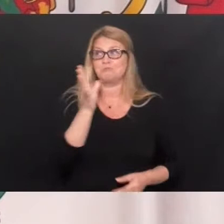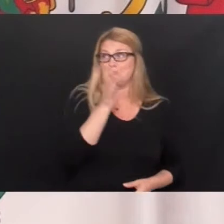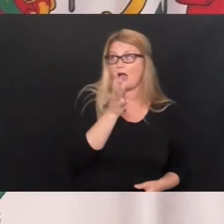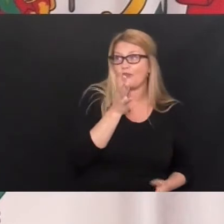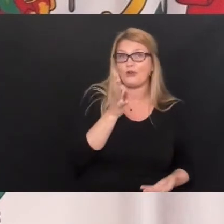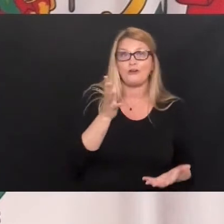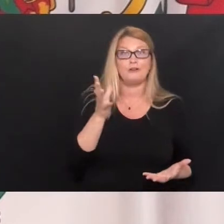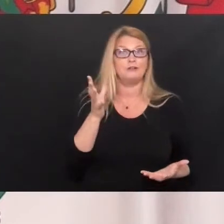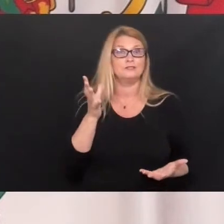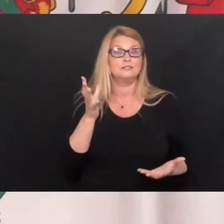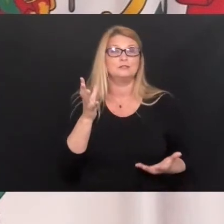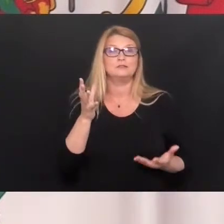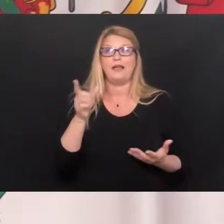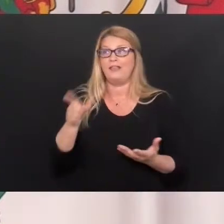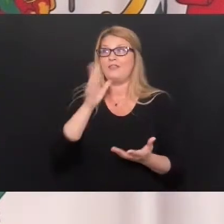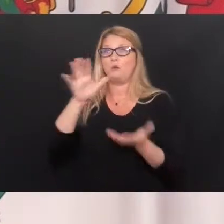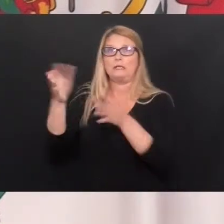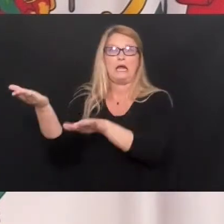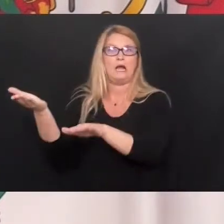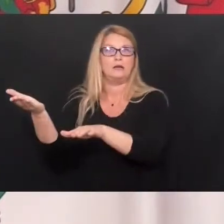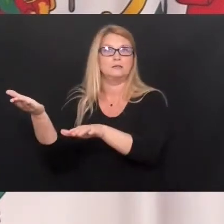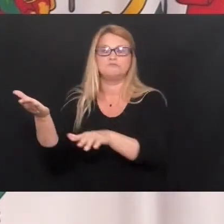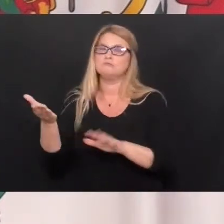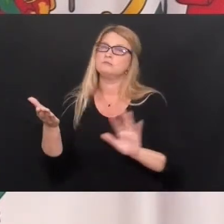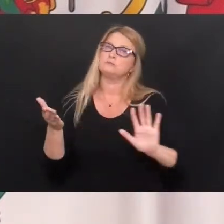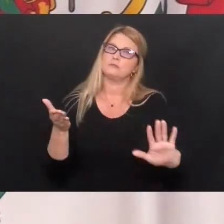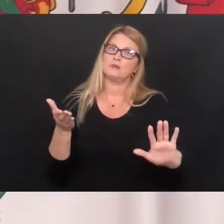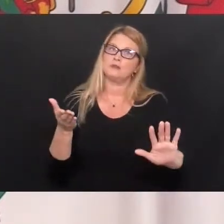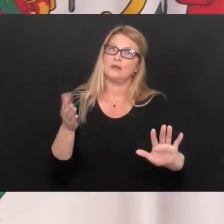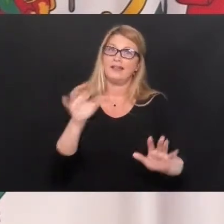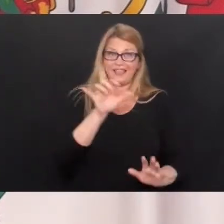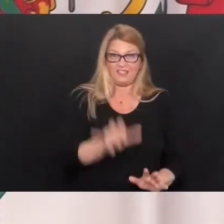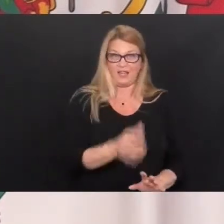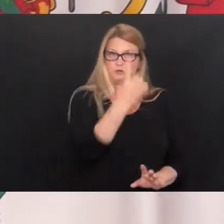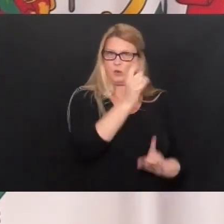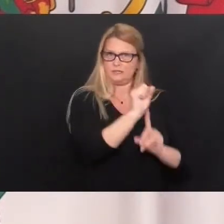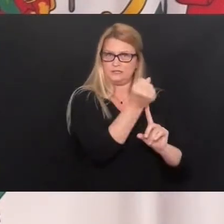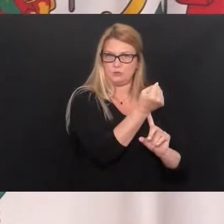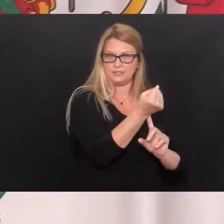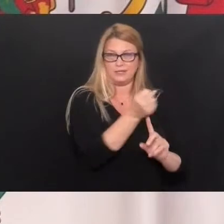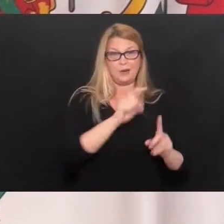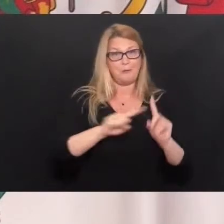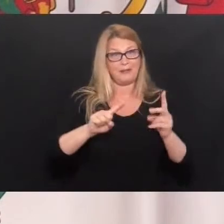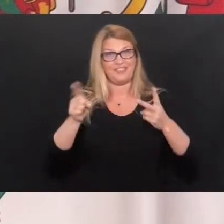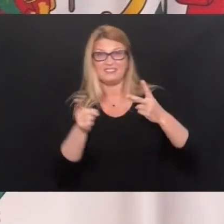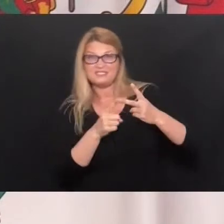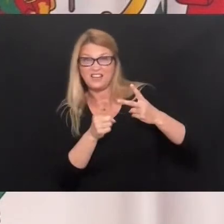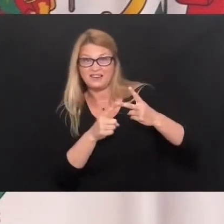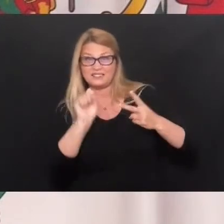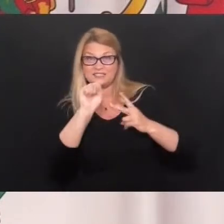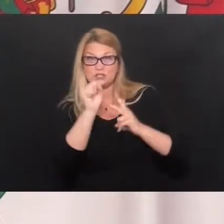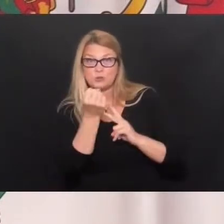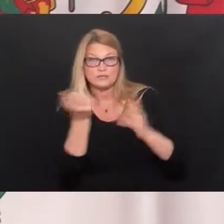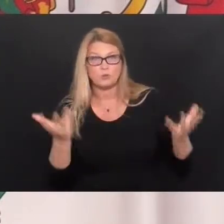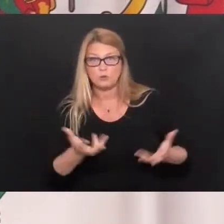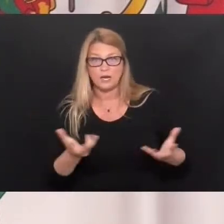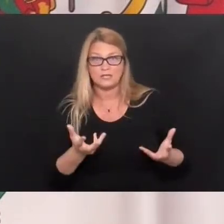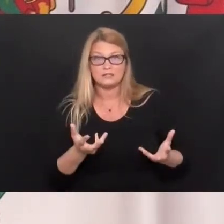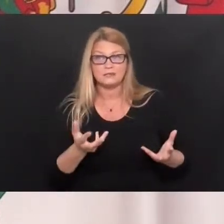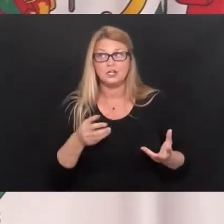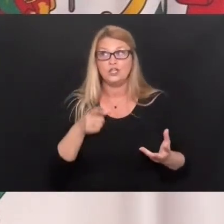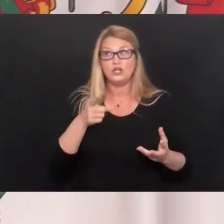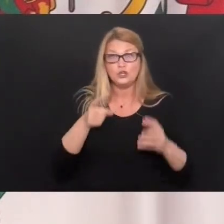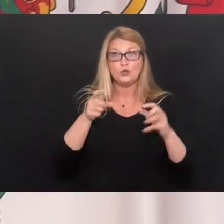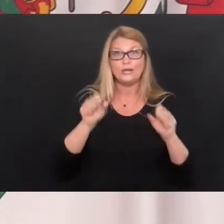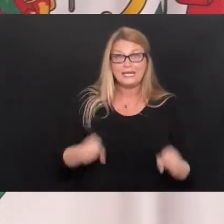whomever, and we lose them. That's one thing. But the second thing is there are side effects